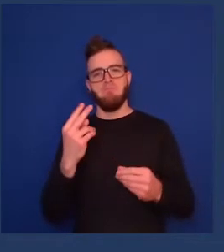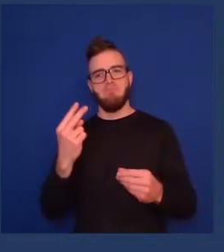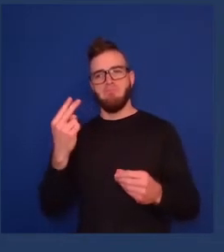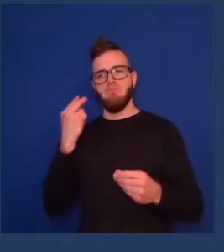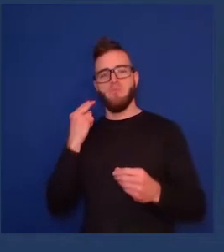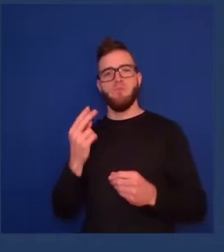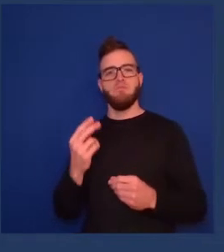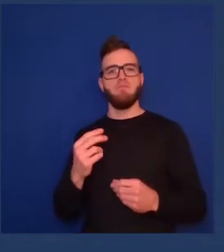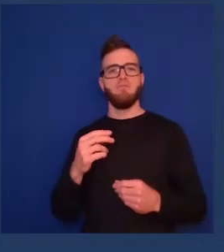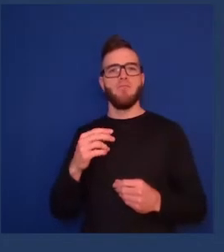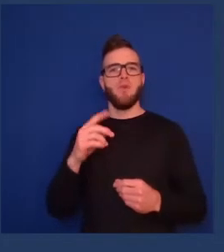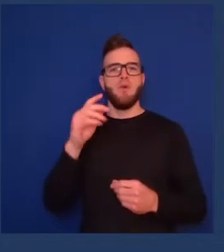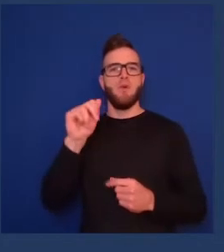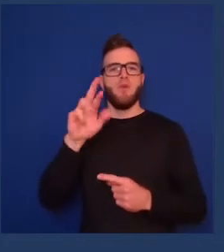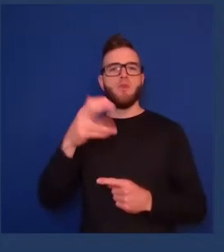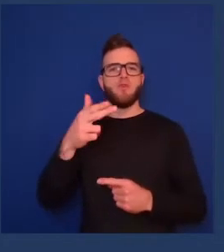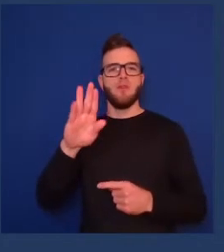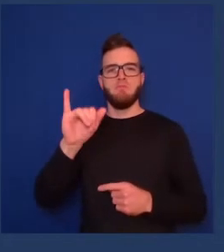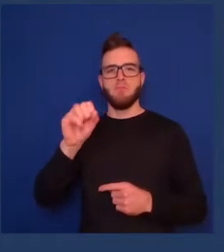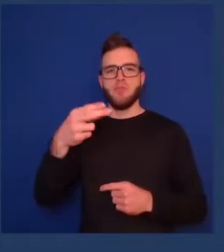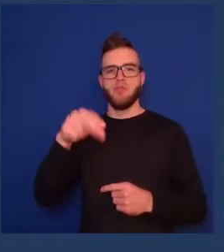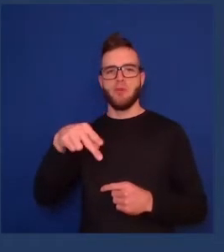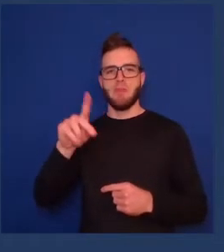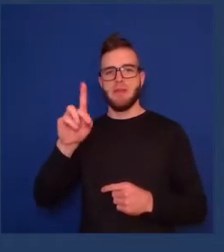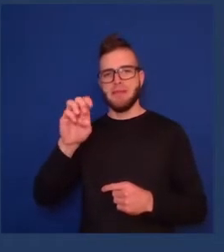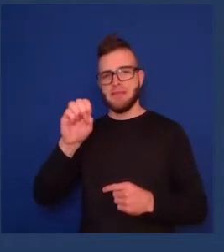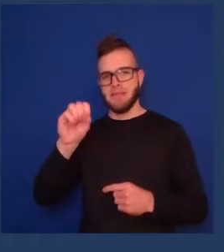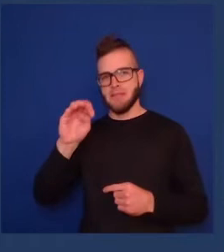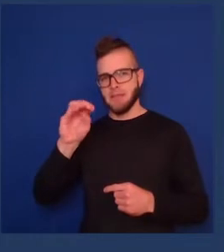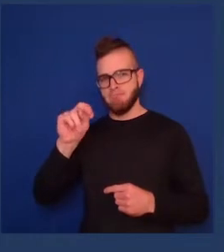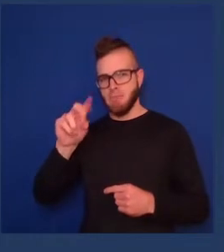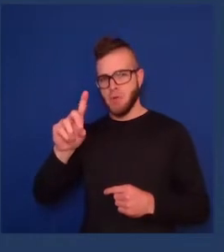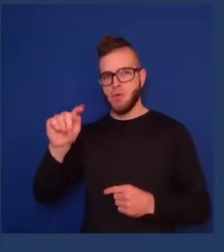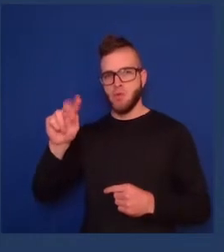So there you have it. I'm drawn to remember a